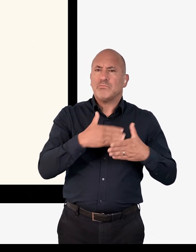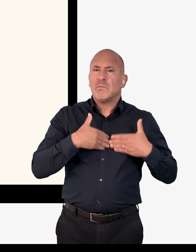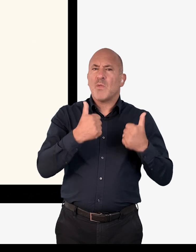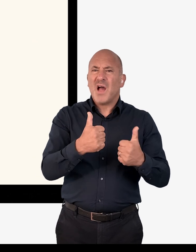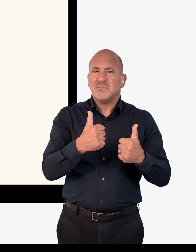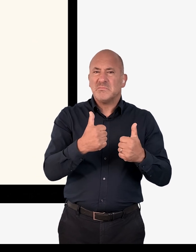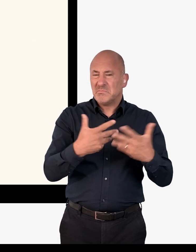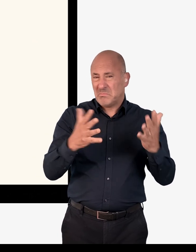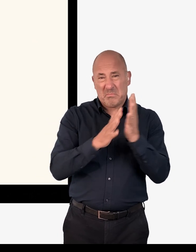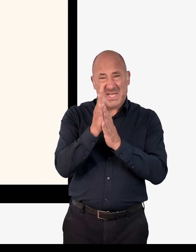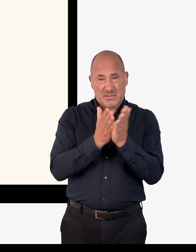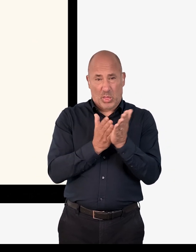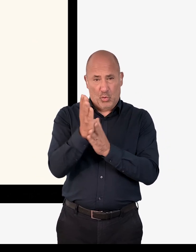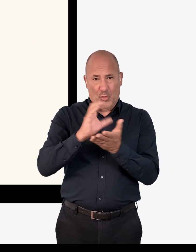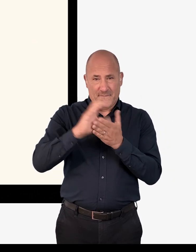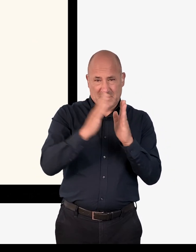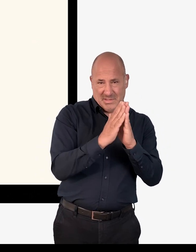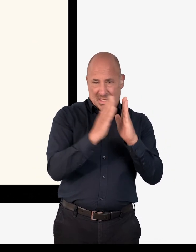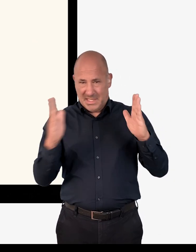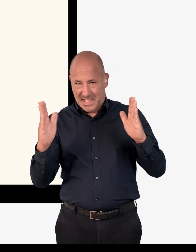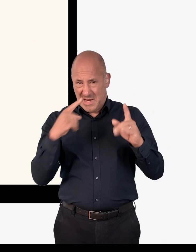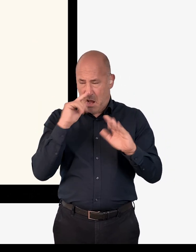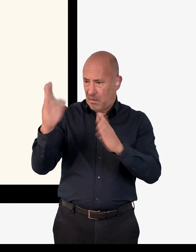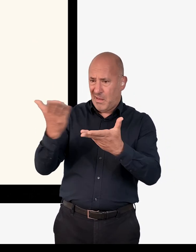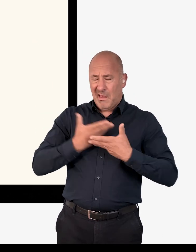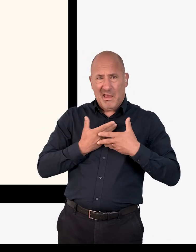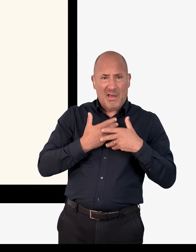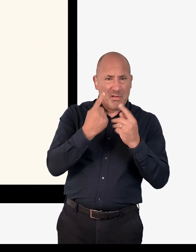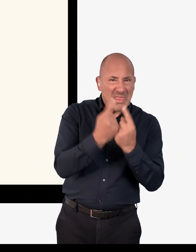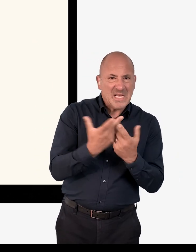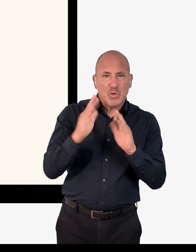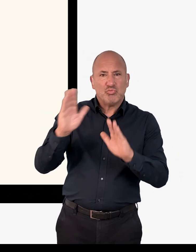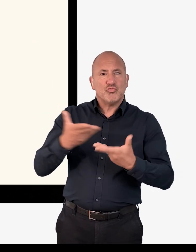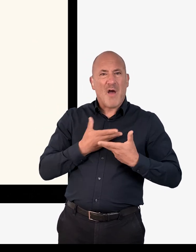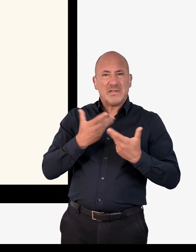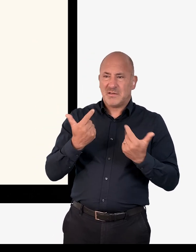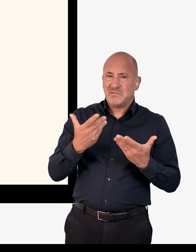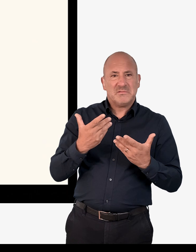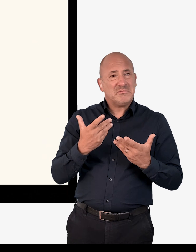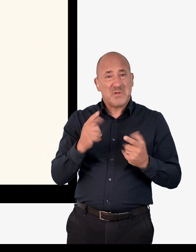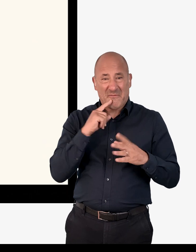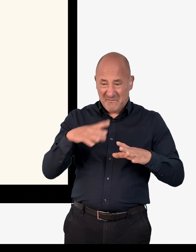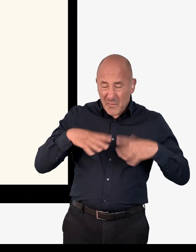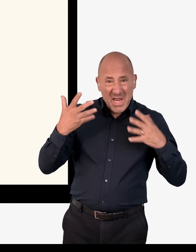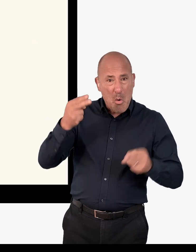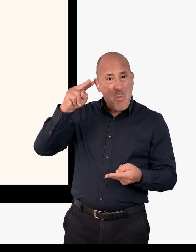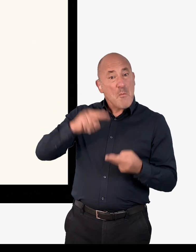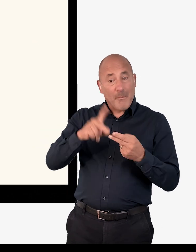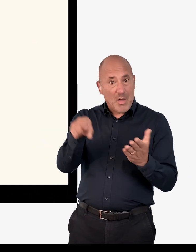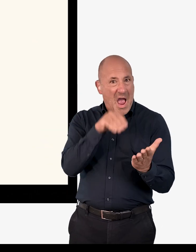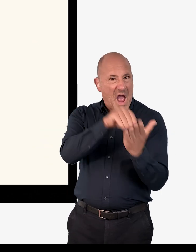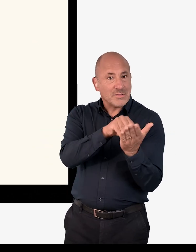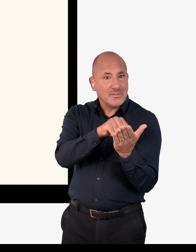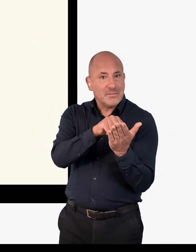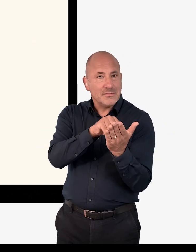in kind, which is any goods or services you receive during the funding period towards the project, either